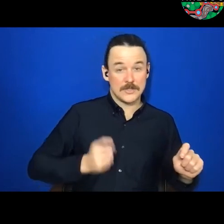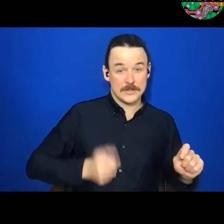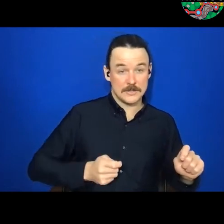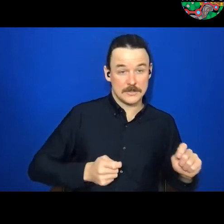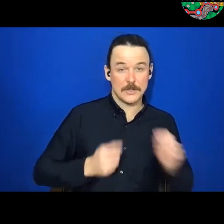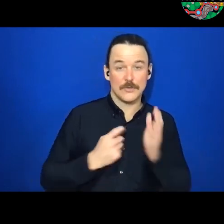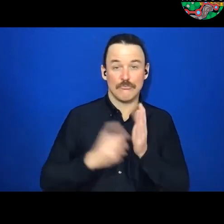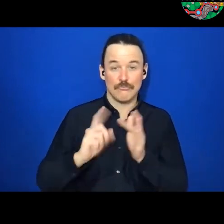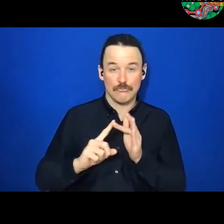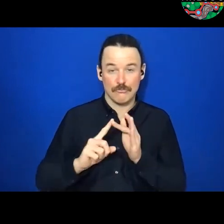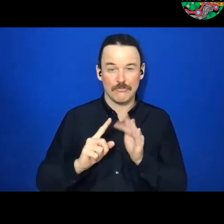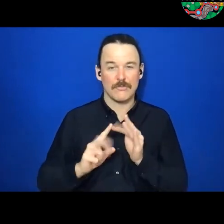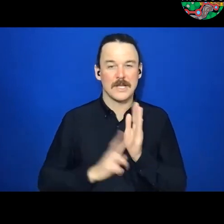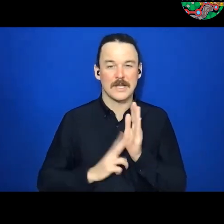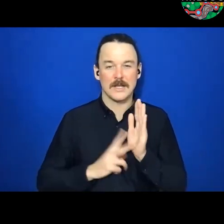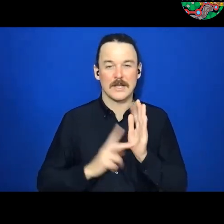this discussion. Now,